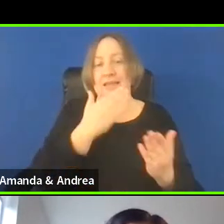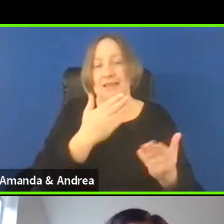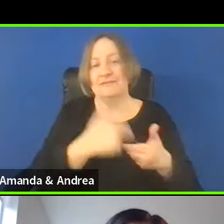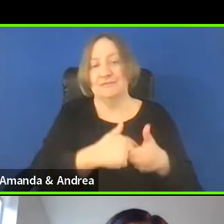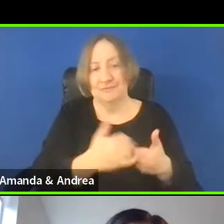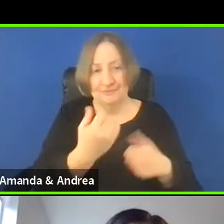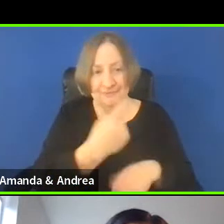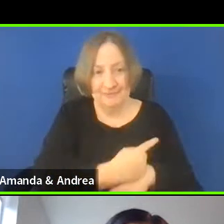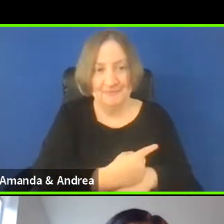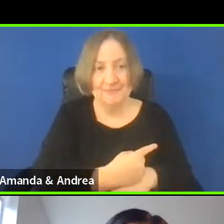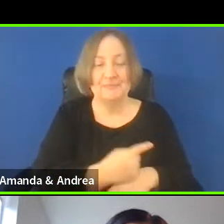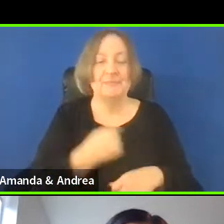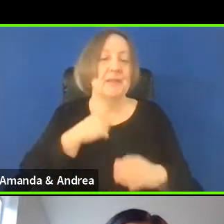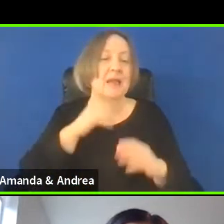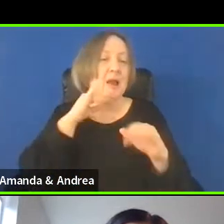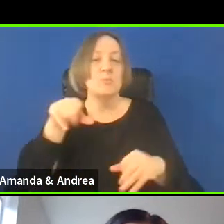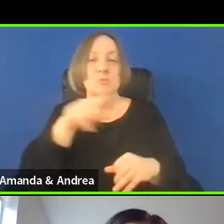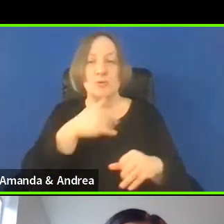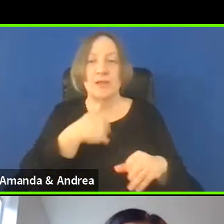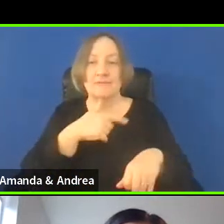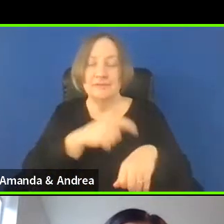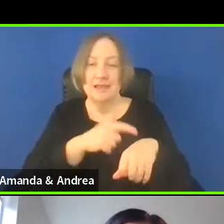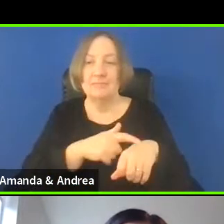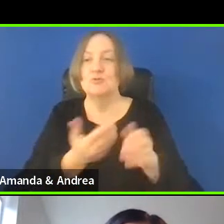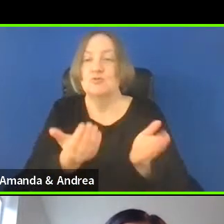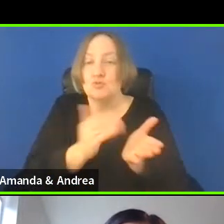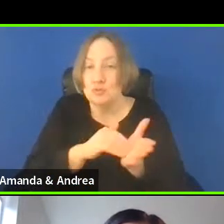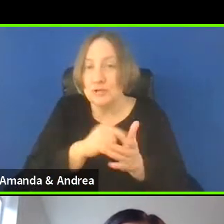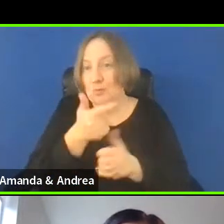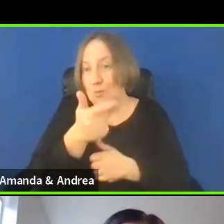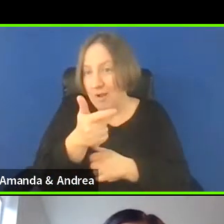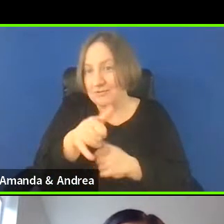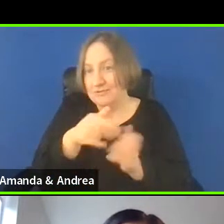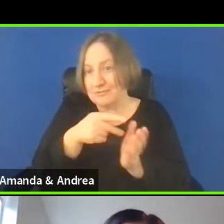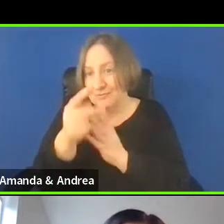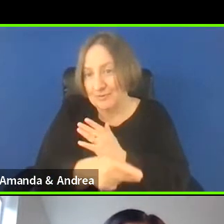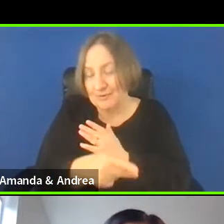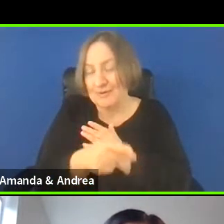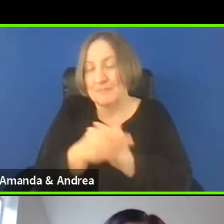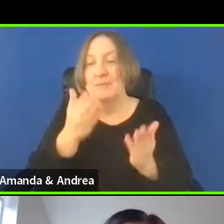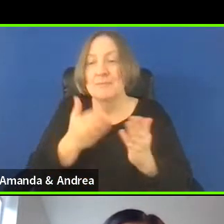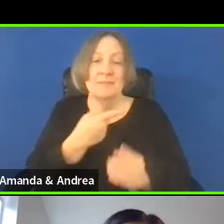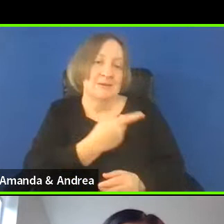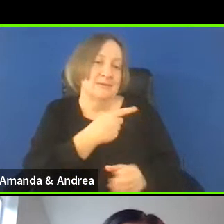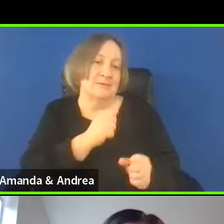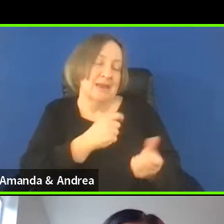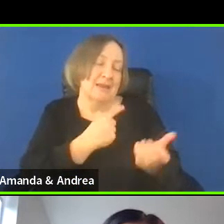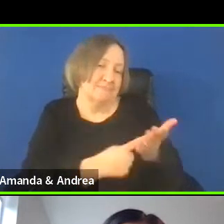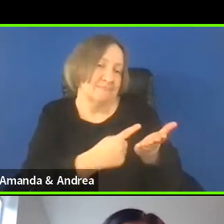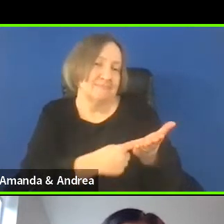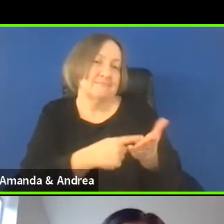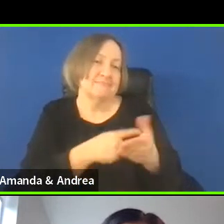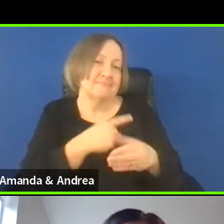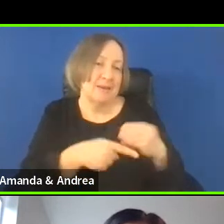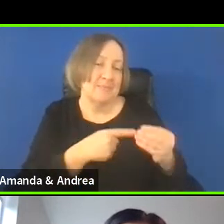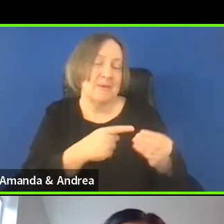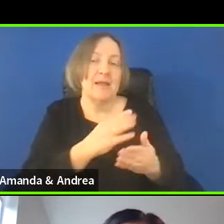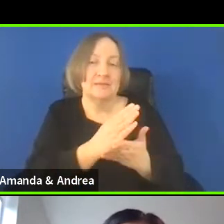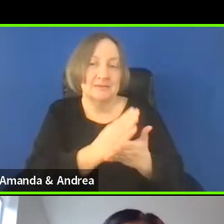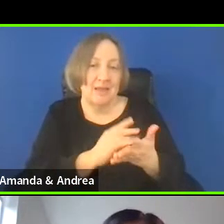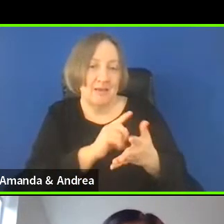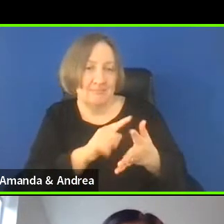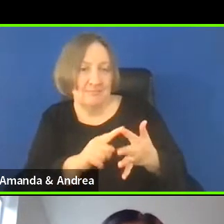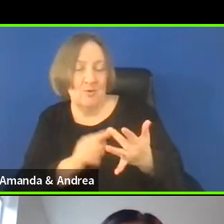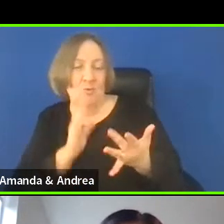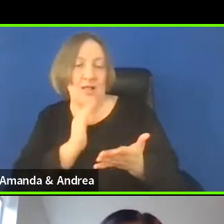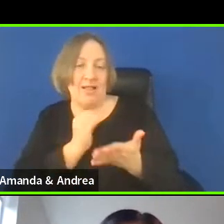today. I hope you get a chance to re-watch this program, and then maybe me and you can connect on some of the parts that would probably help out